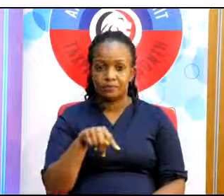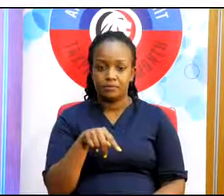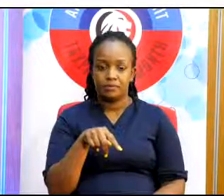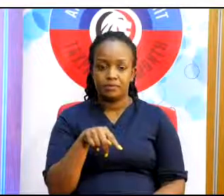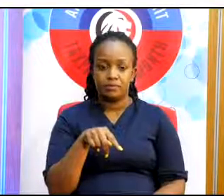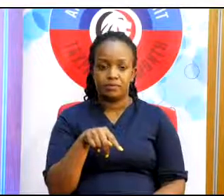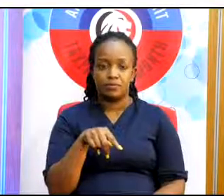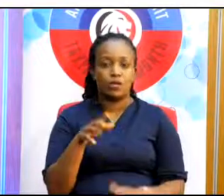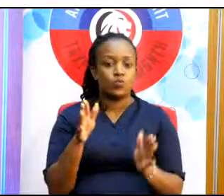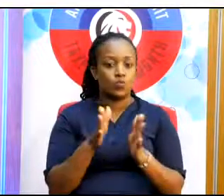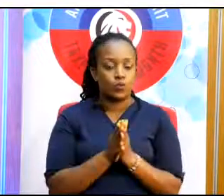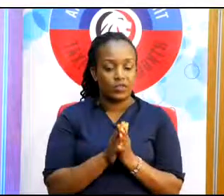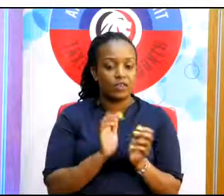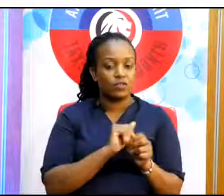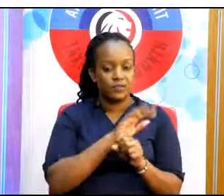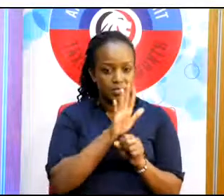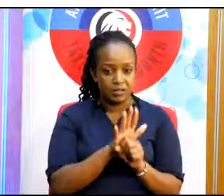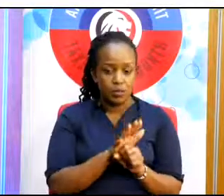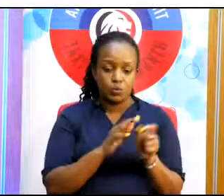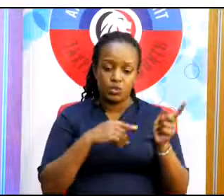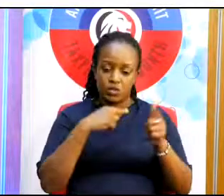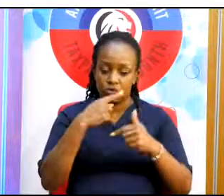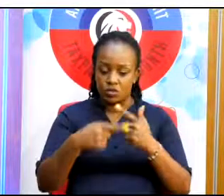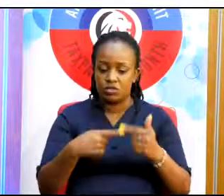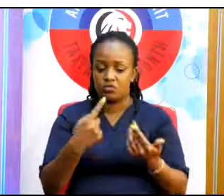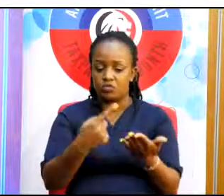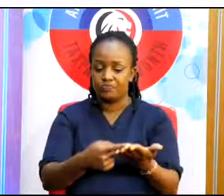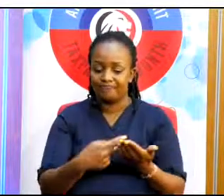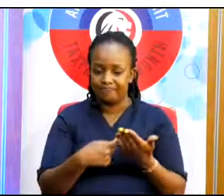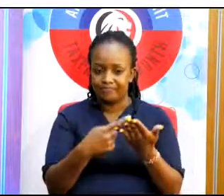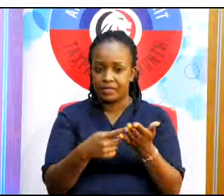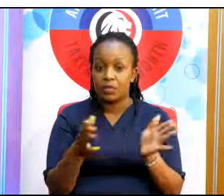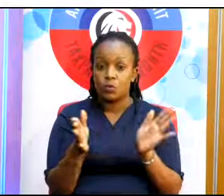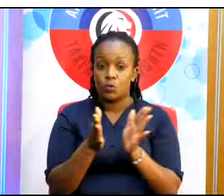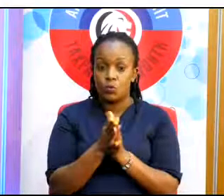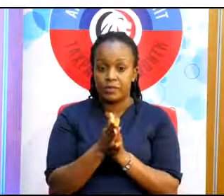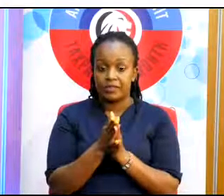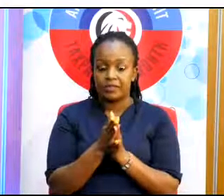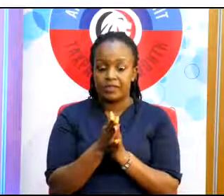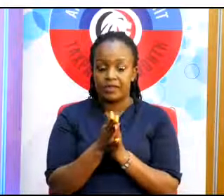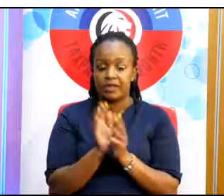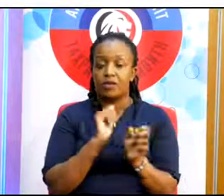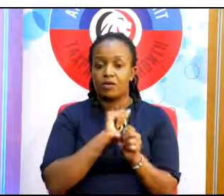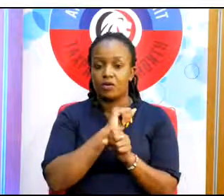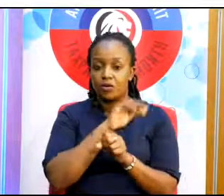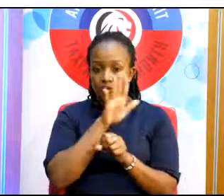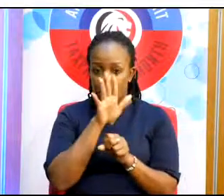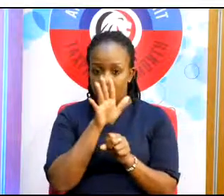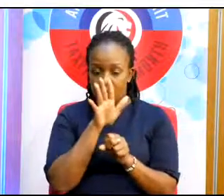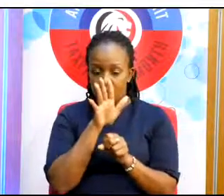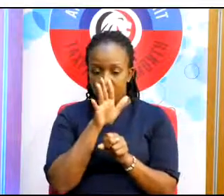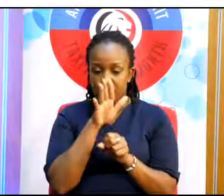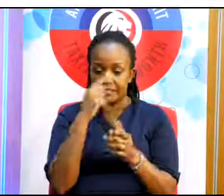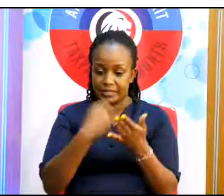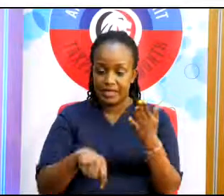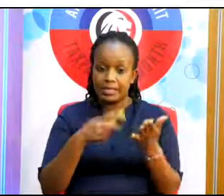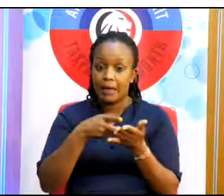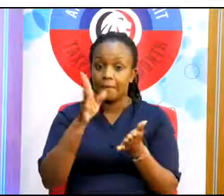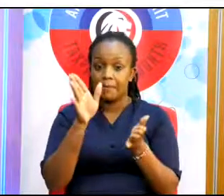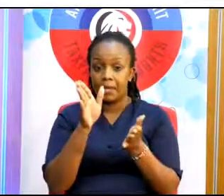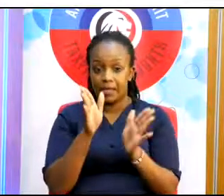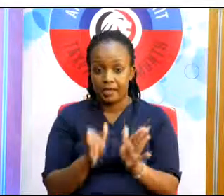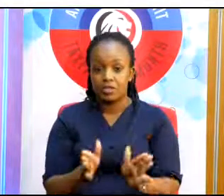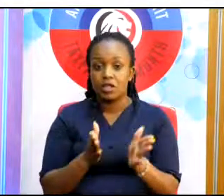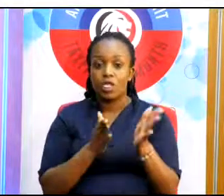despite the COVID-19, continue engaging our taxpayers through virtual dispute resolution sessions. So we